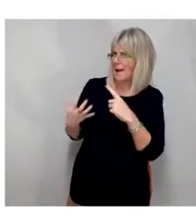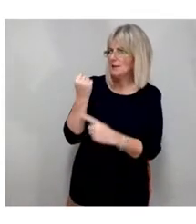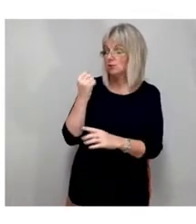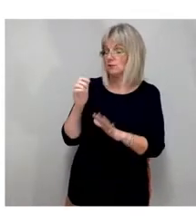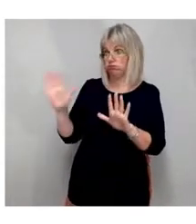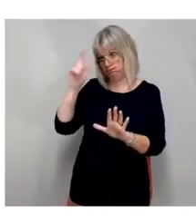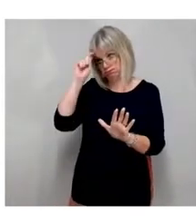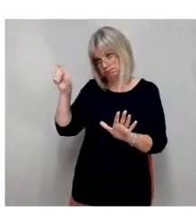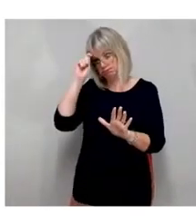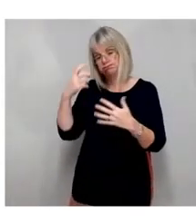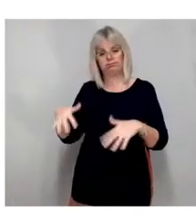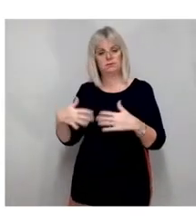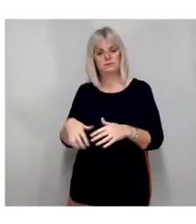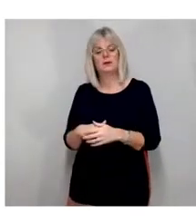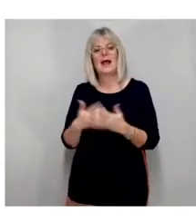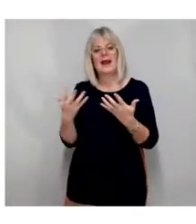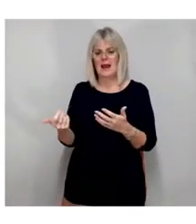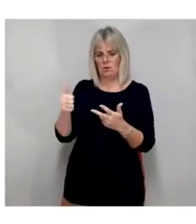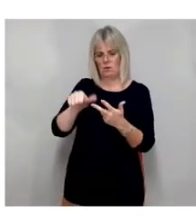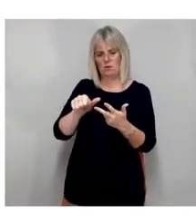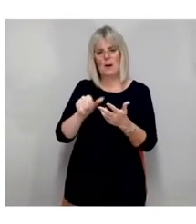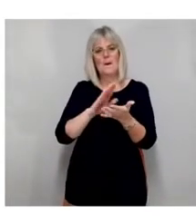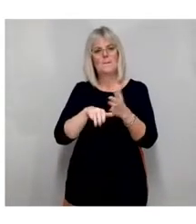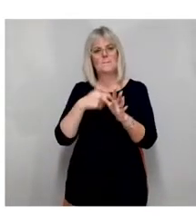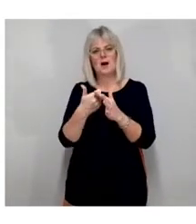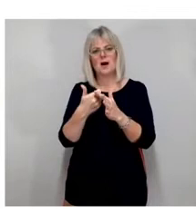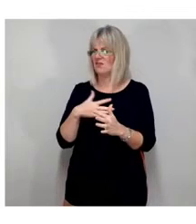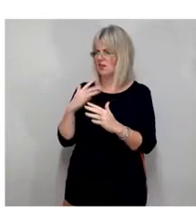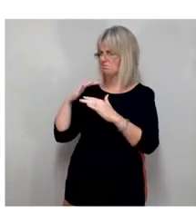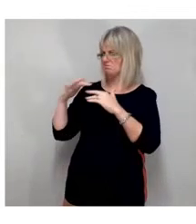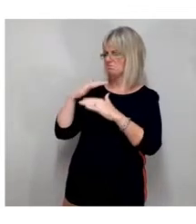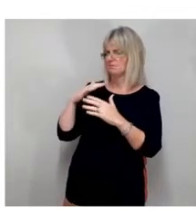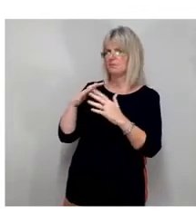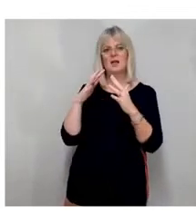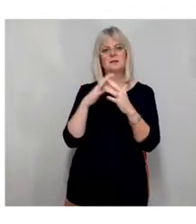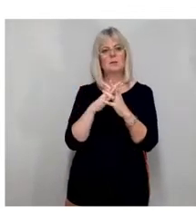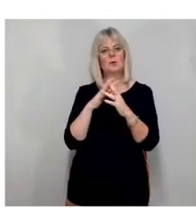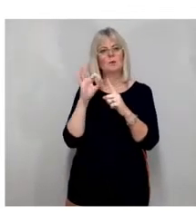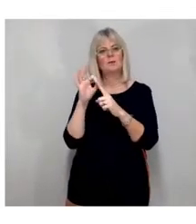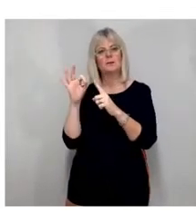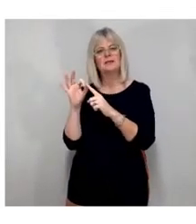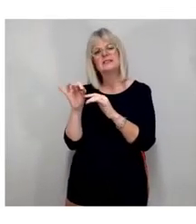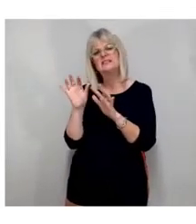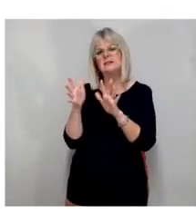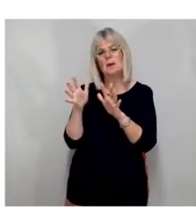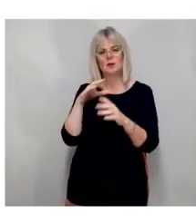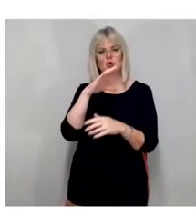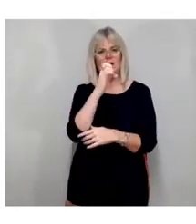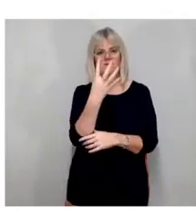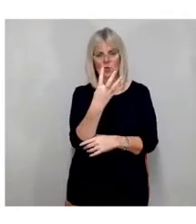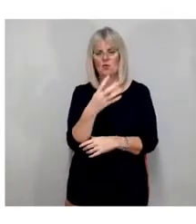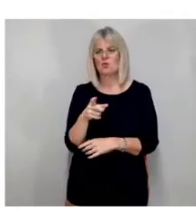of feel almost like we're sort of on the same bit of turf, because WPP, like Channel 4, has that huge capability